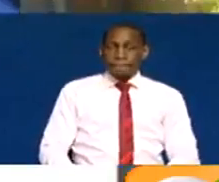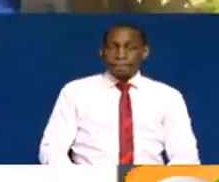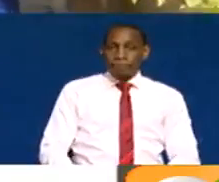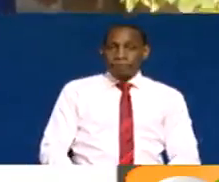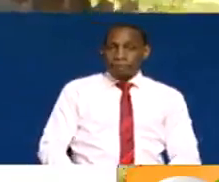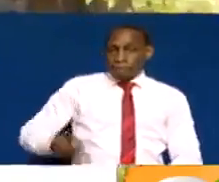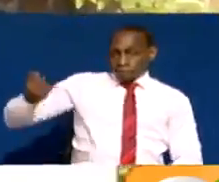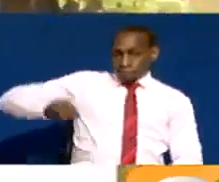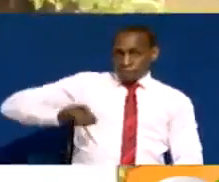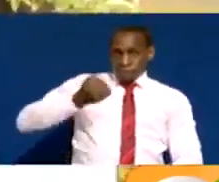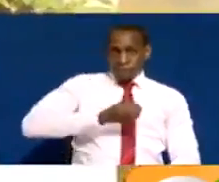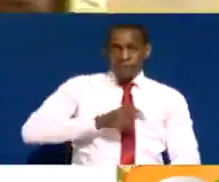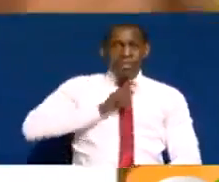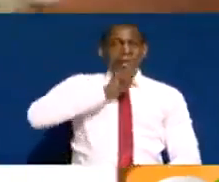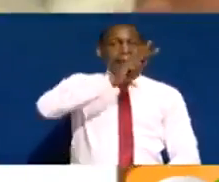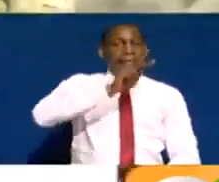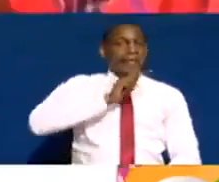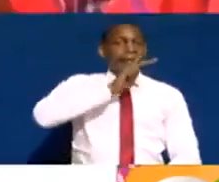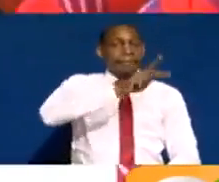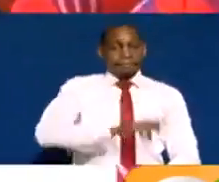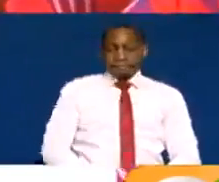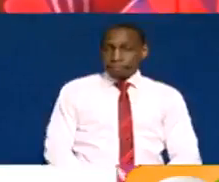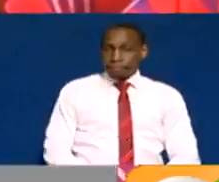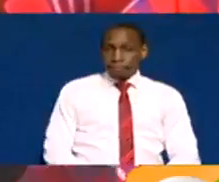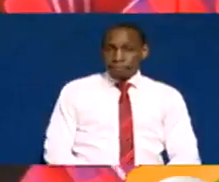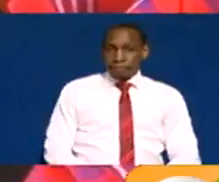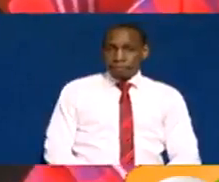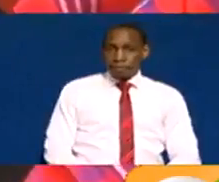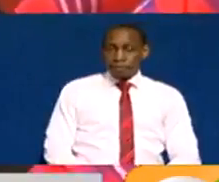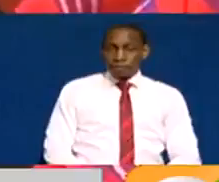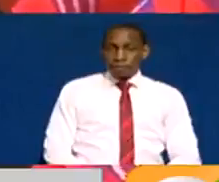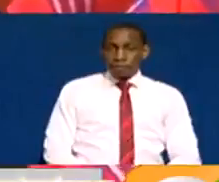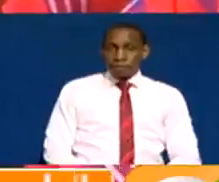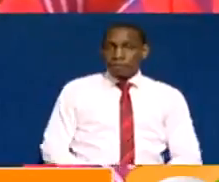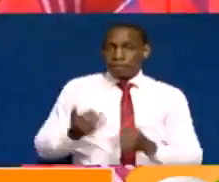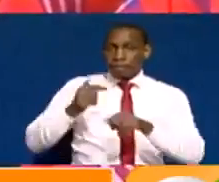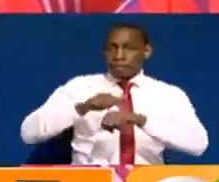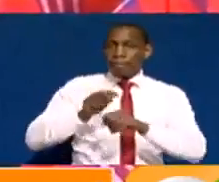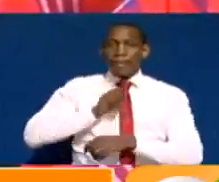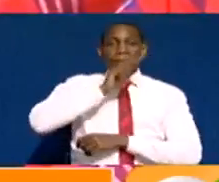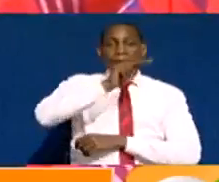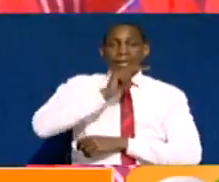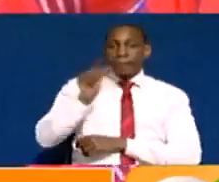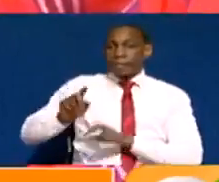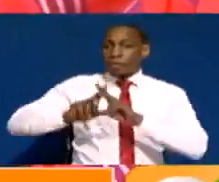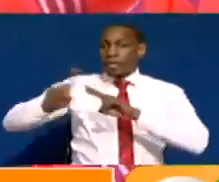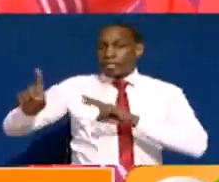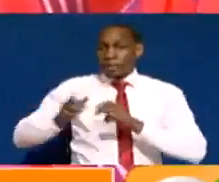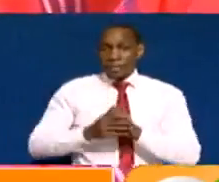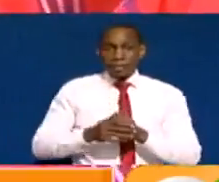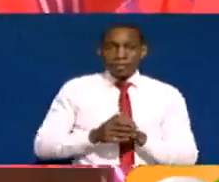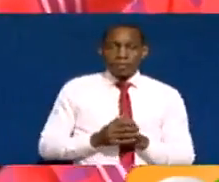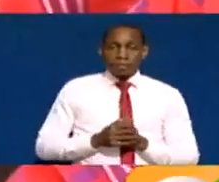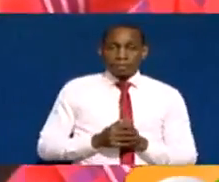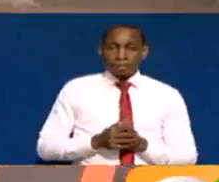Mi amenidunga kisu kapiga duru. Mwana tu kama nimeenda. So wakati nimepiga duru ndio ametoroka na naambia